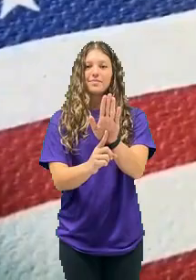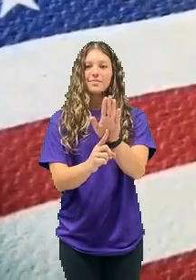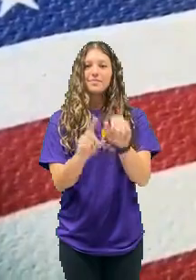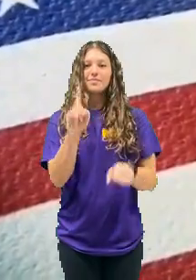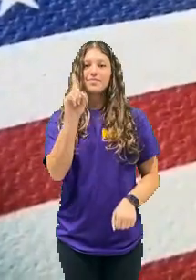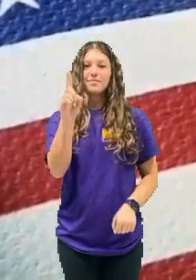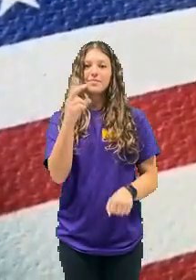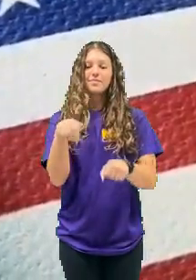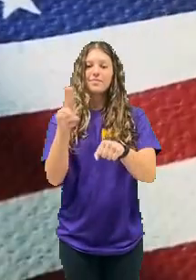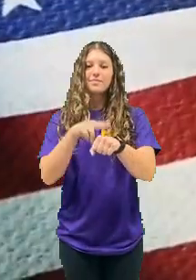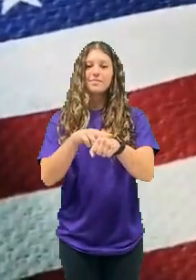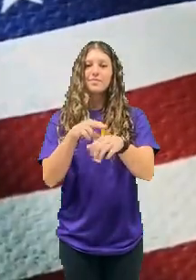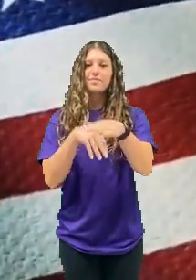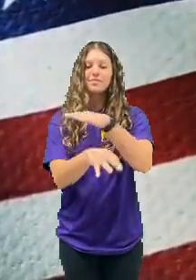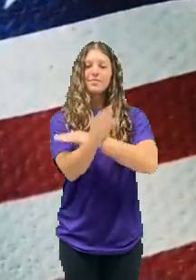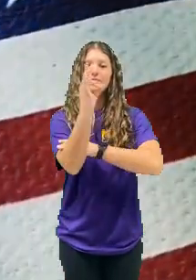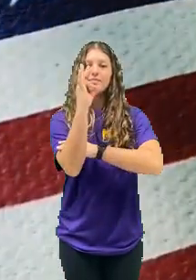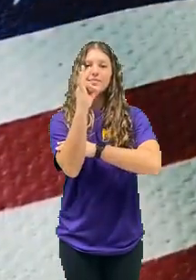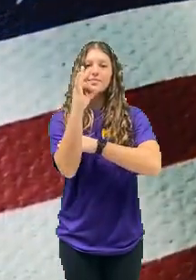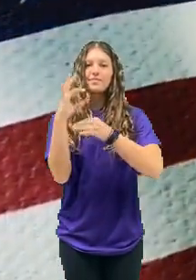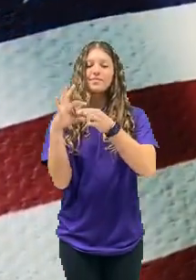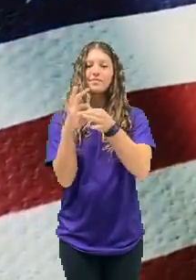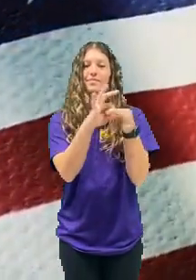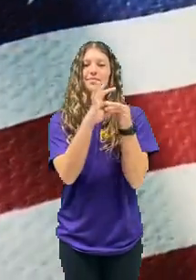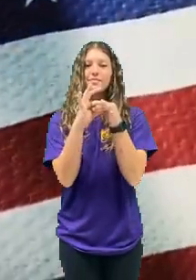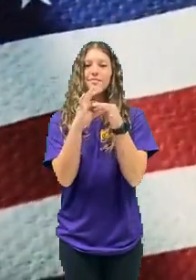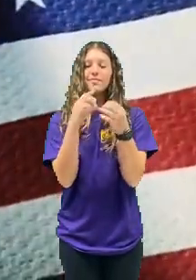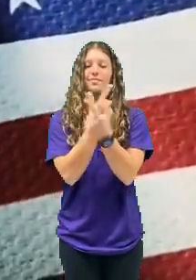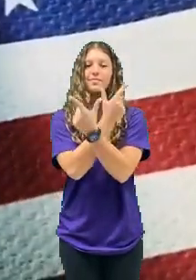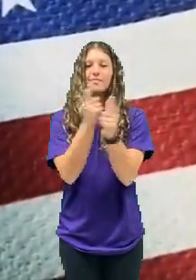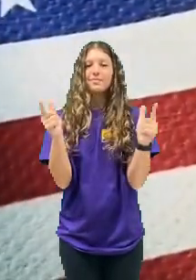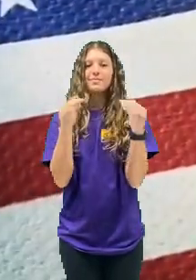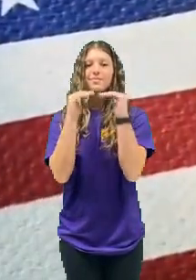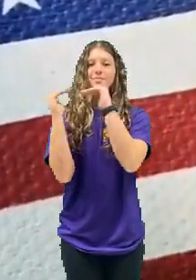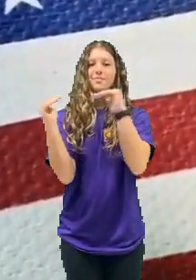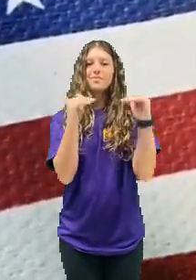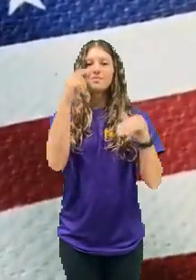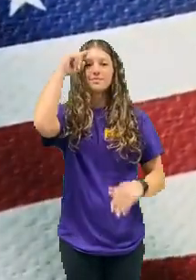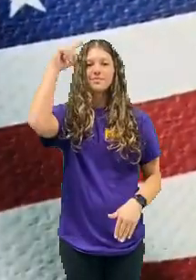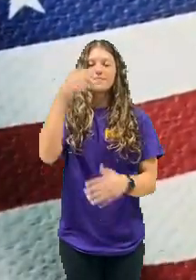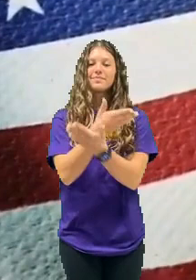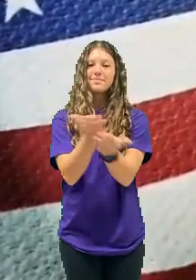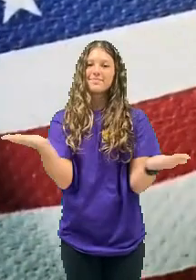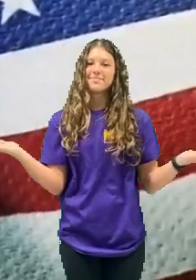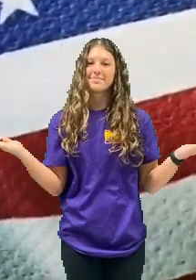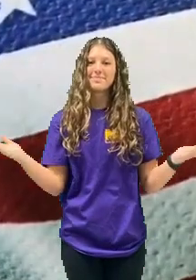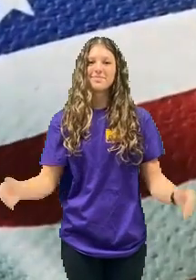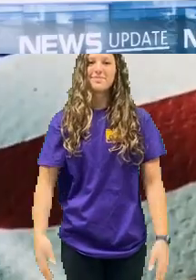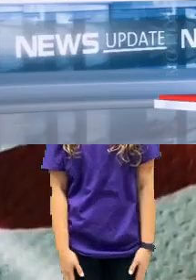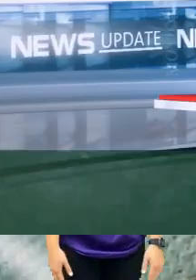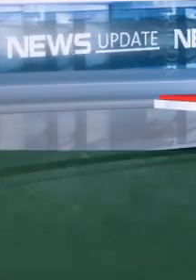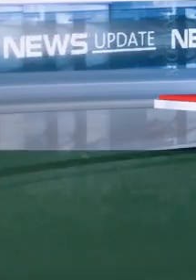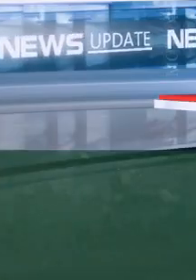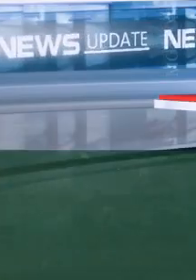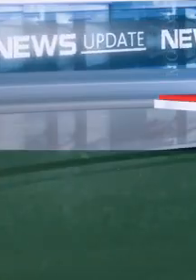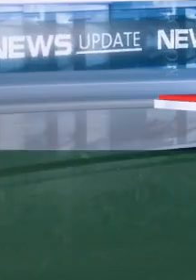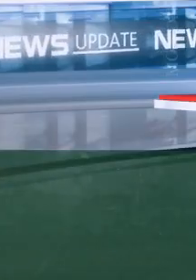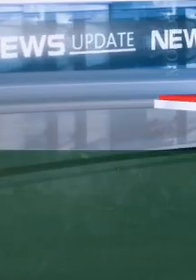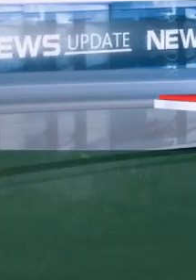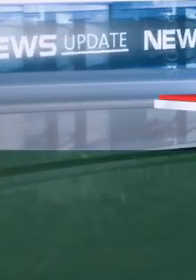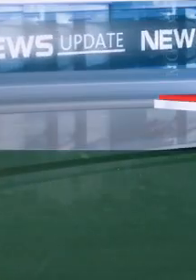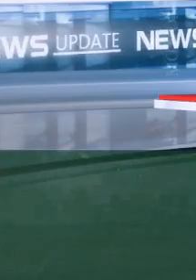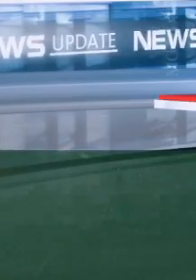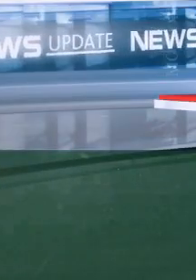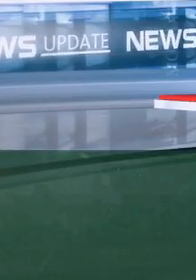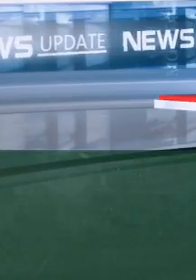stands, one nation, under God, indivisible, with liberty and justice for all. Please be seated. Juniors and seniors,